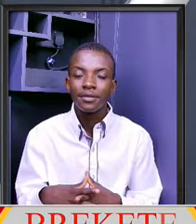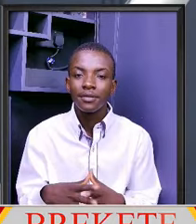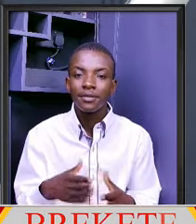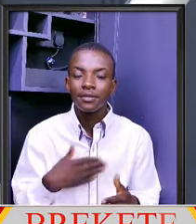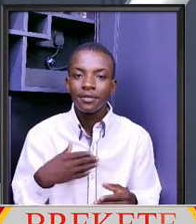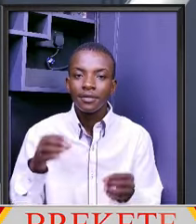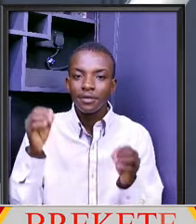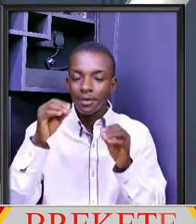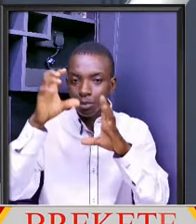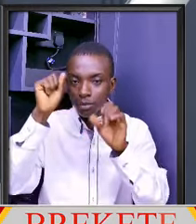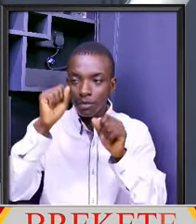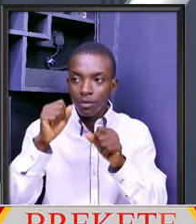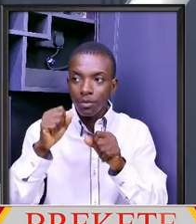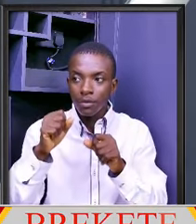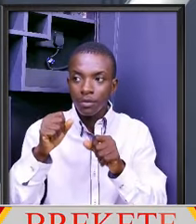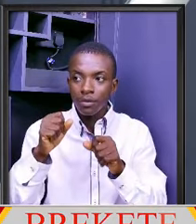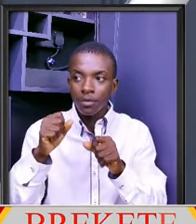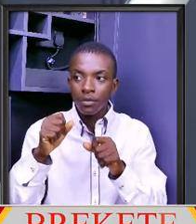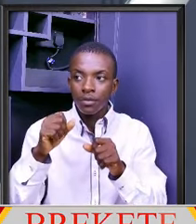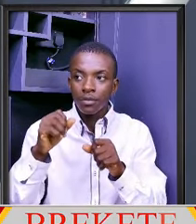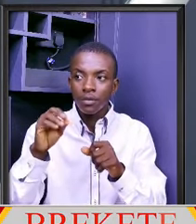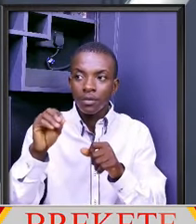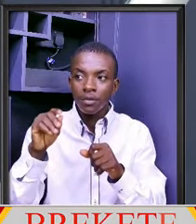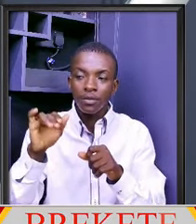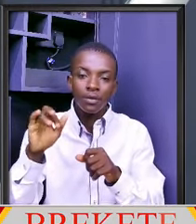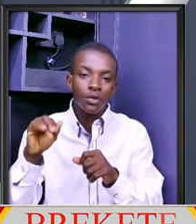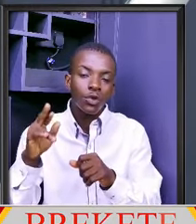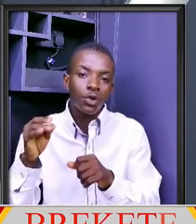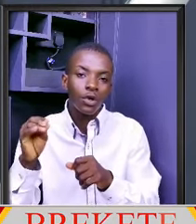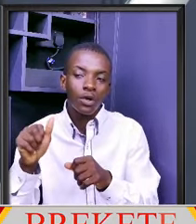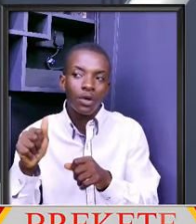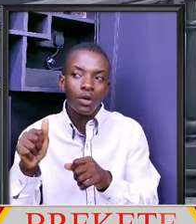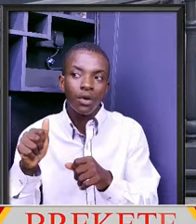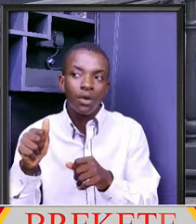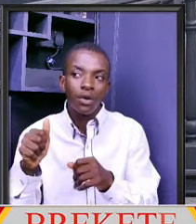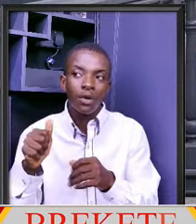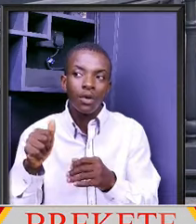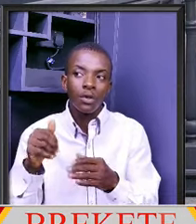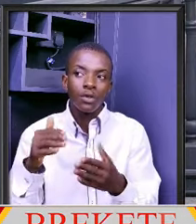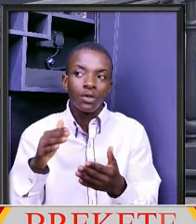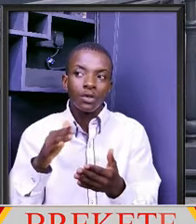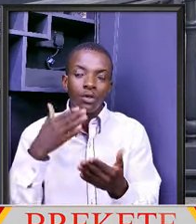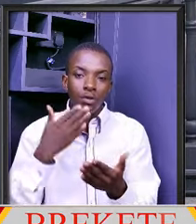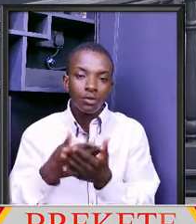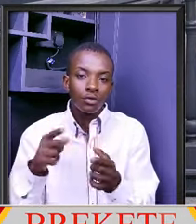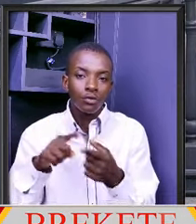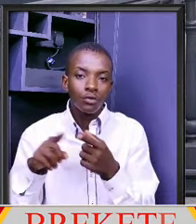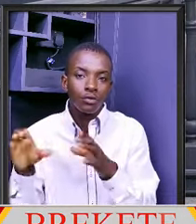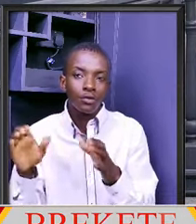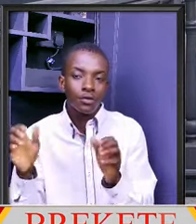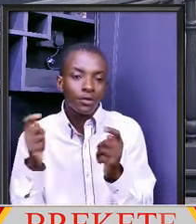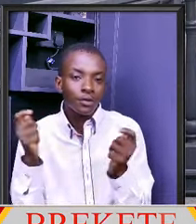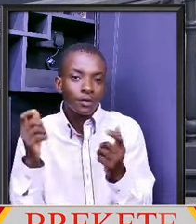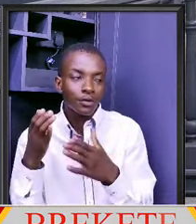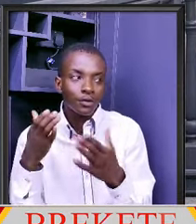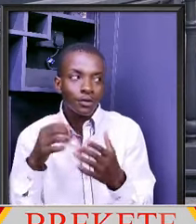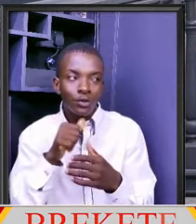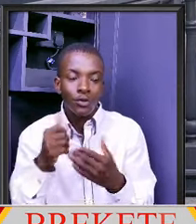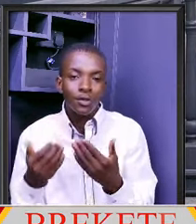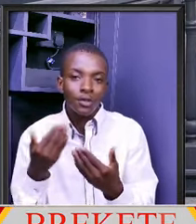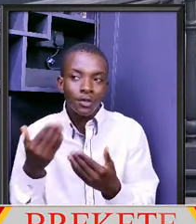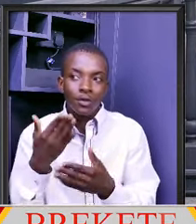honorable president, sir. Yeah, sir. Yeah, Okurola, one of Nigeria. Mm-hmm. Are you going to celebrate it today for us? Because it's not easy at all.